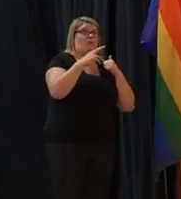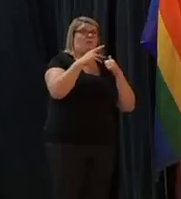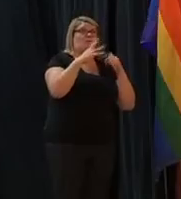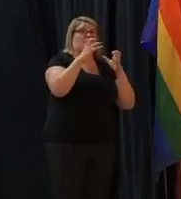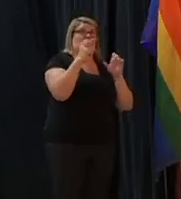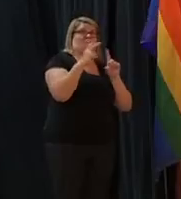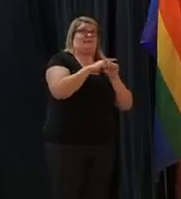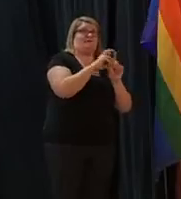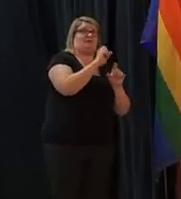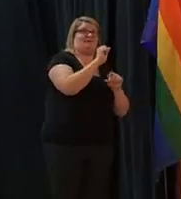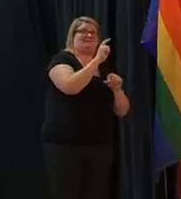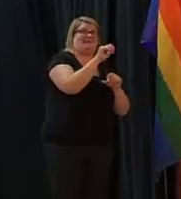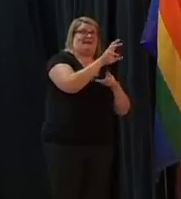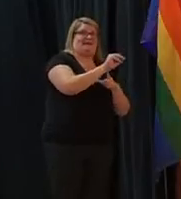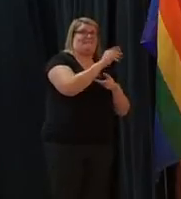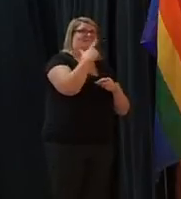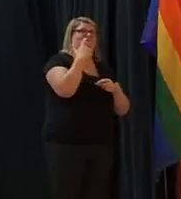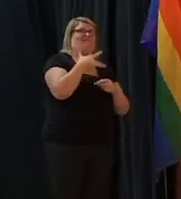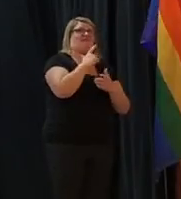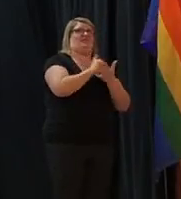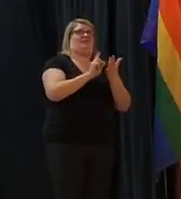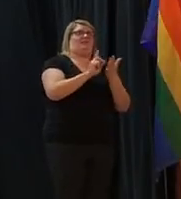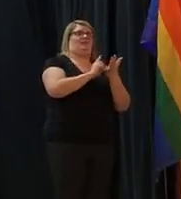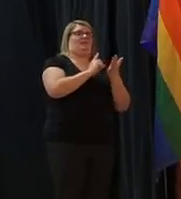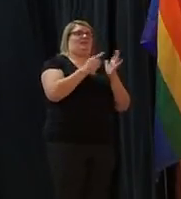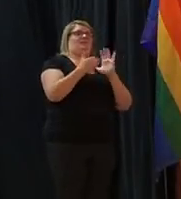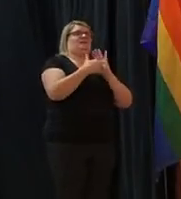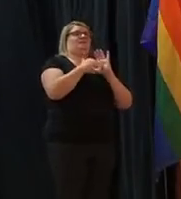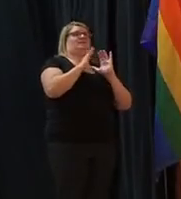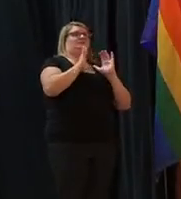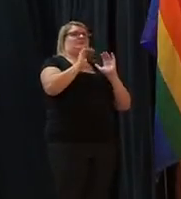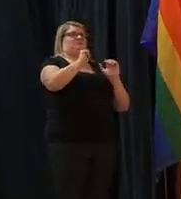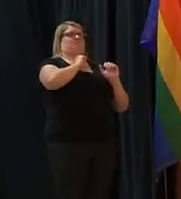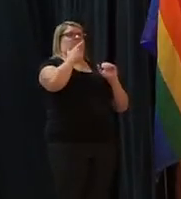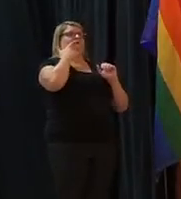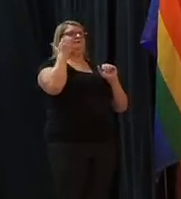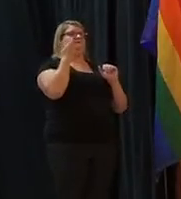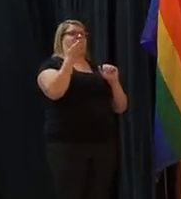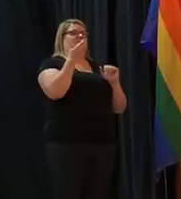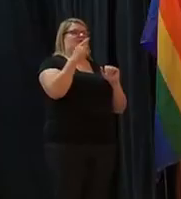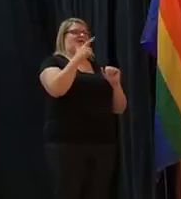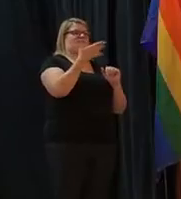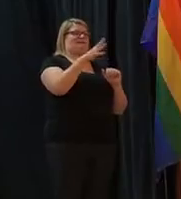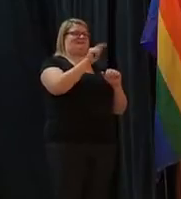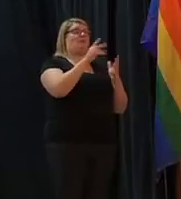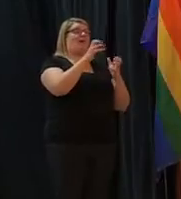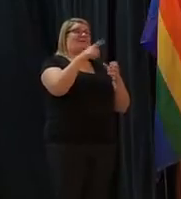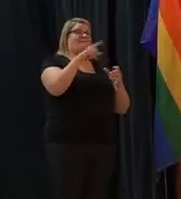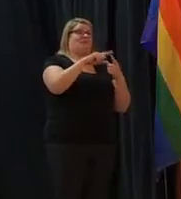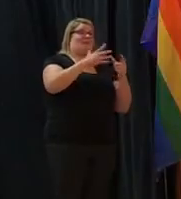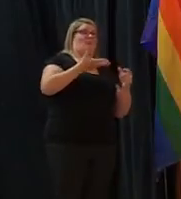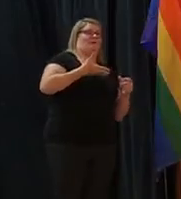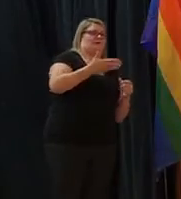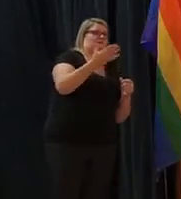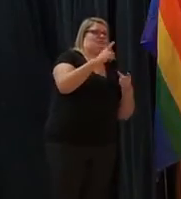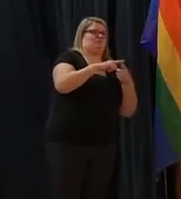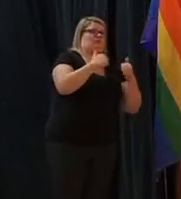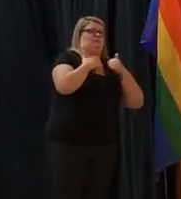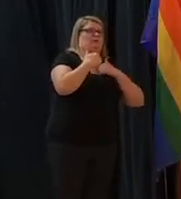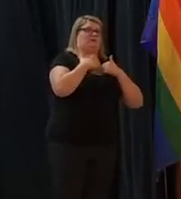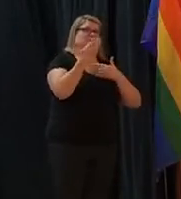asylum because he has been persecuted based on sexual orientation, he should be welcomed to Rwanda, to make sure also that even